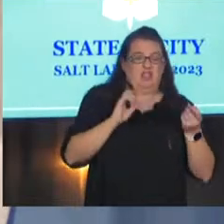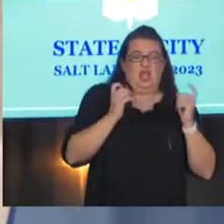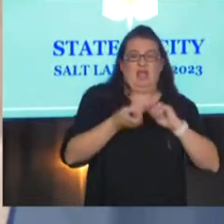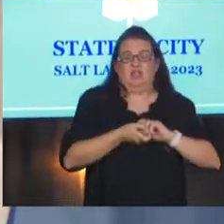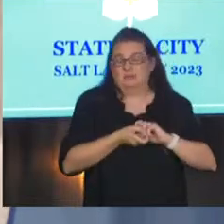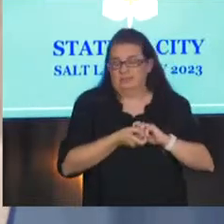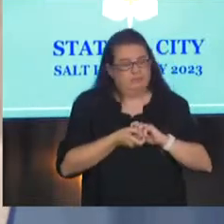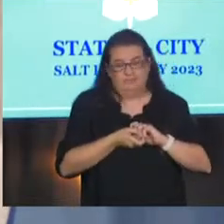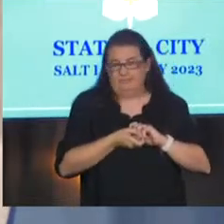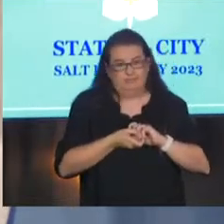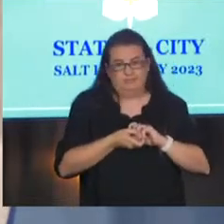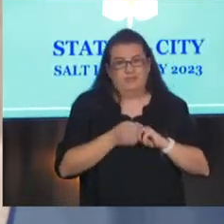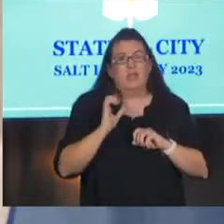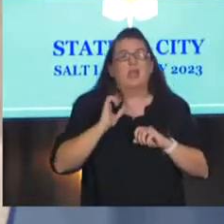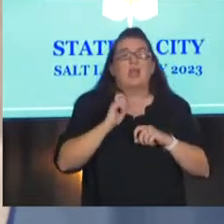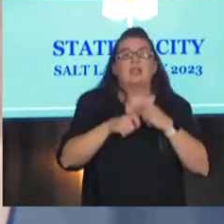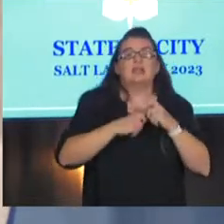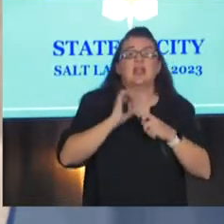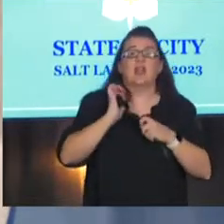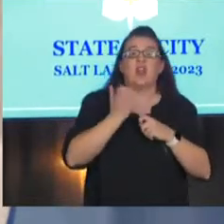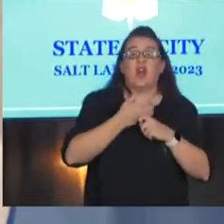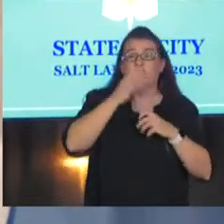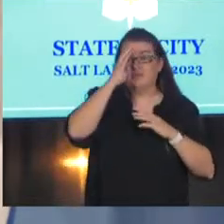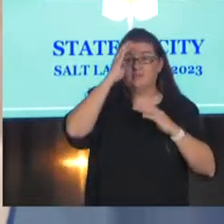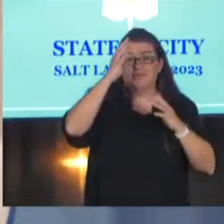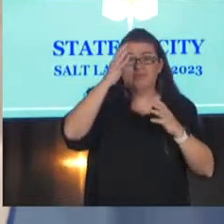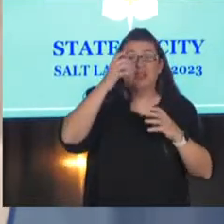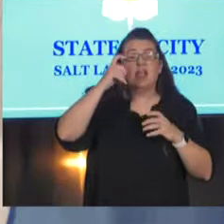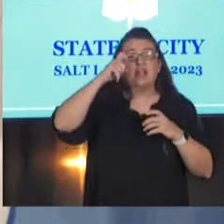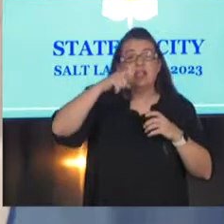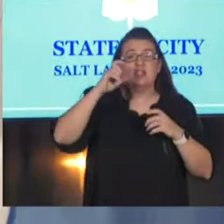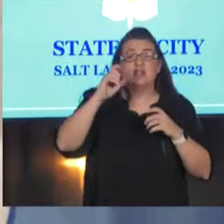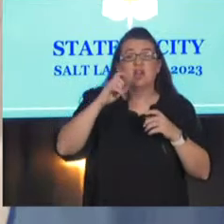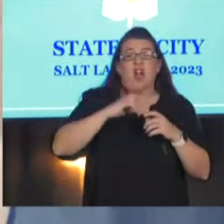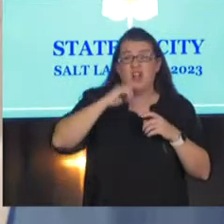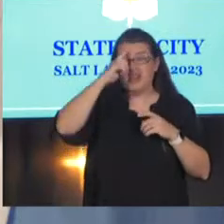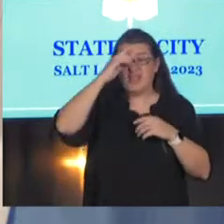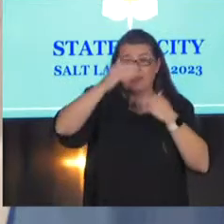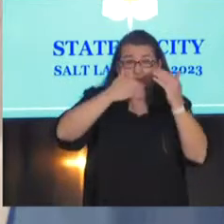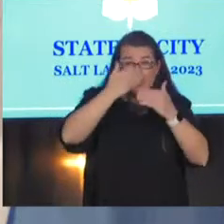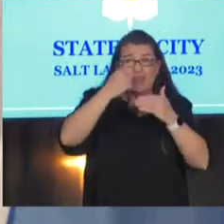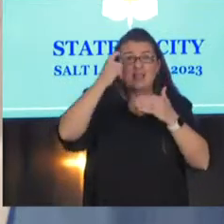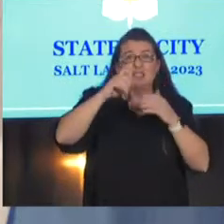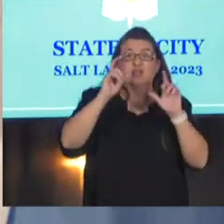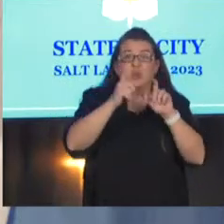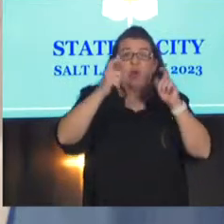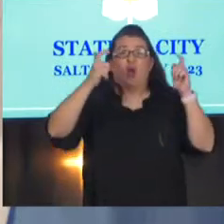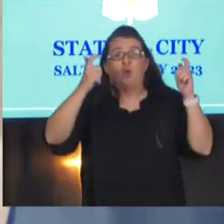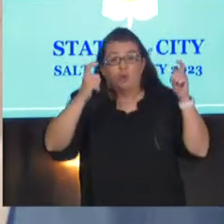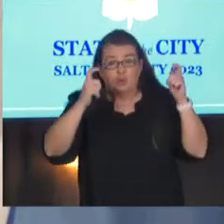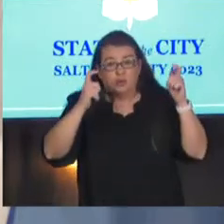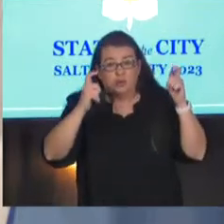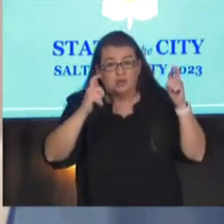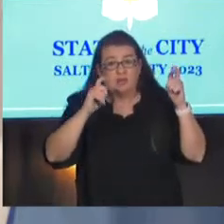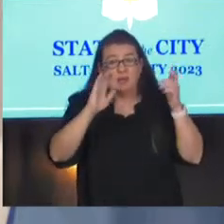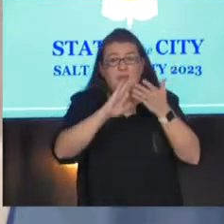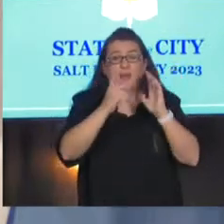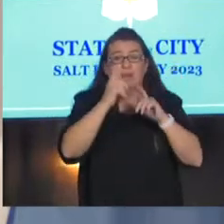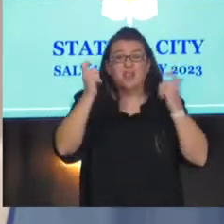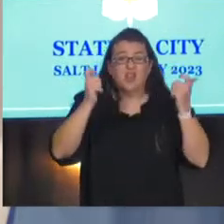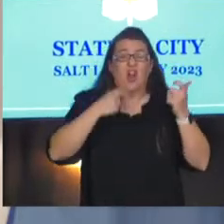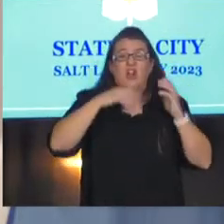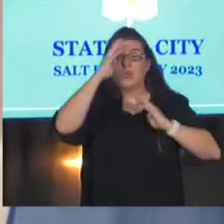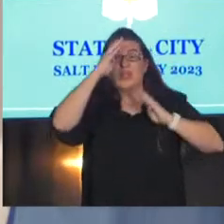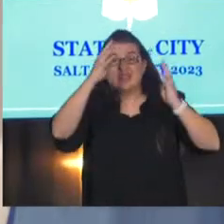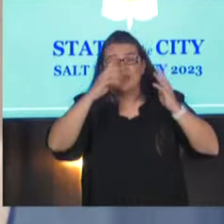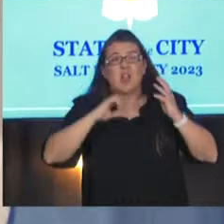No, instead, our thinking needs to grow and get bigger too. Our creativity, our ingenuity, our